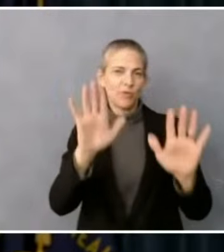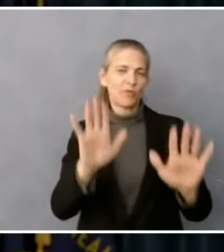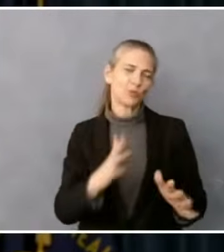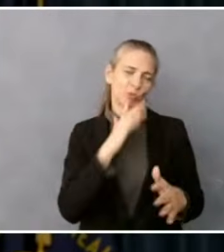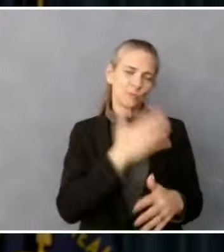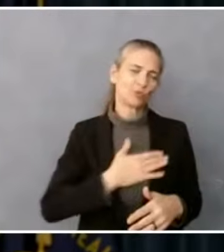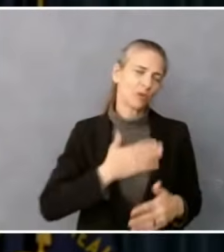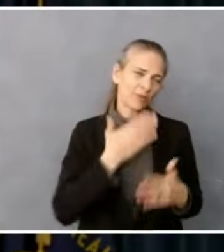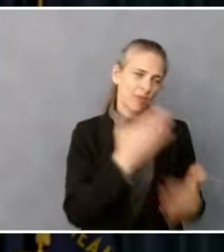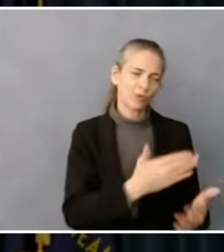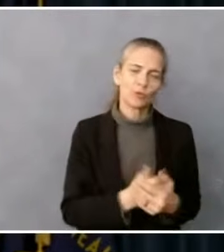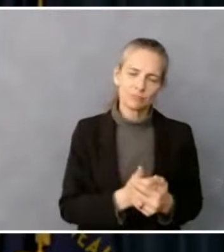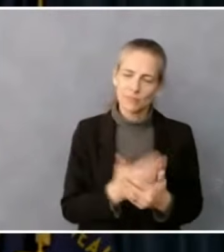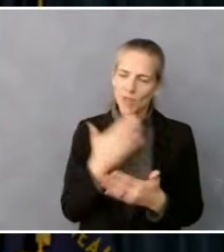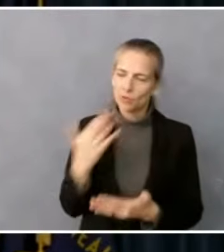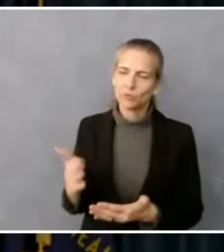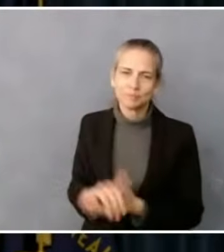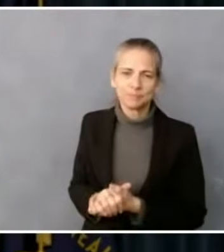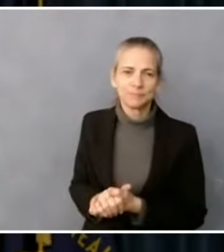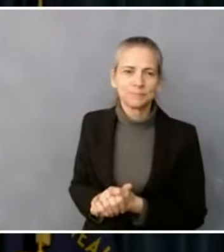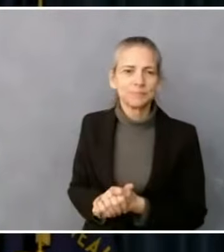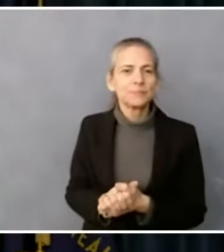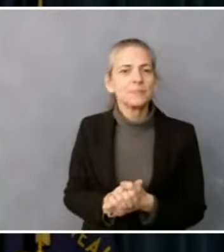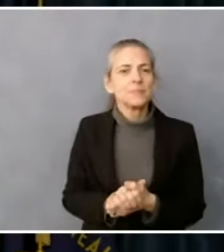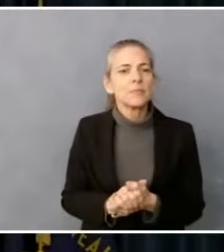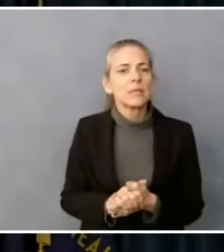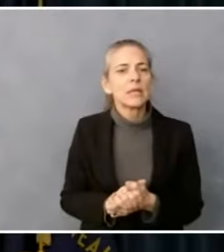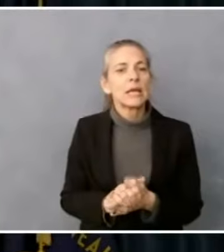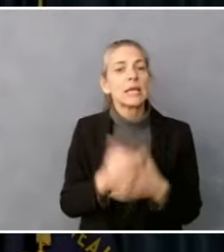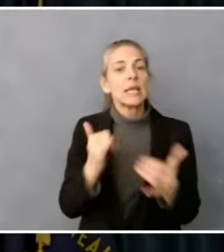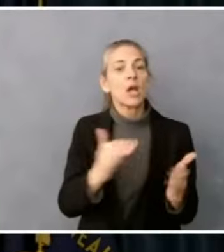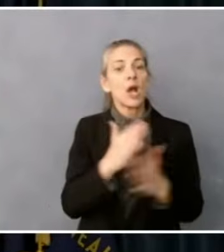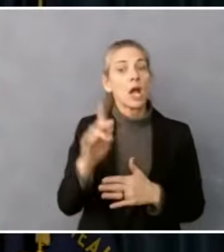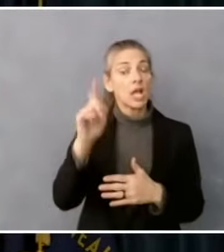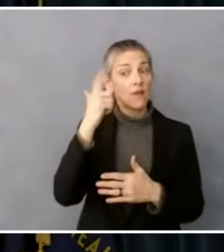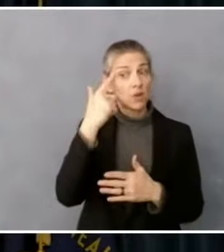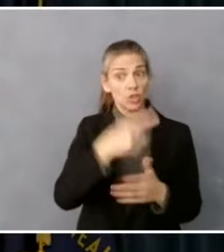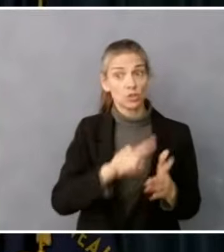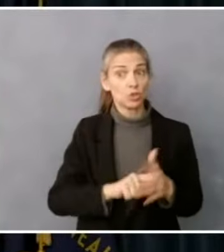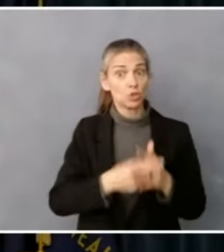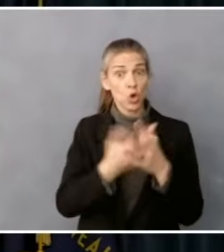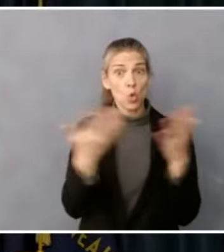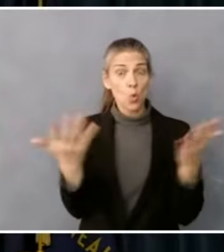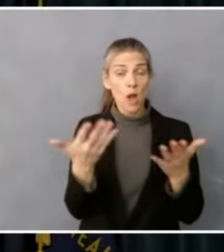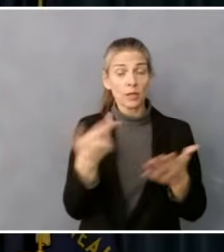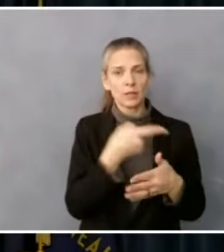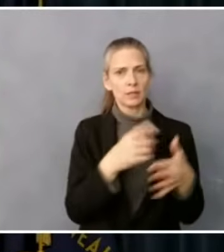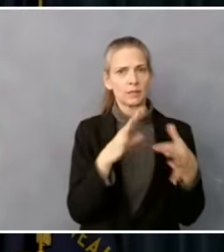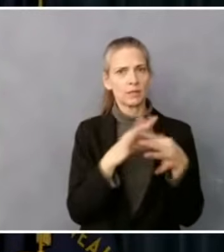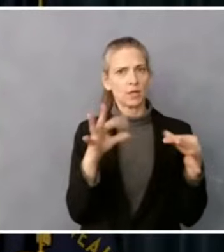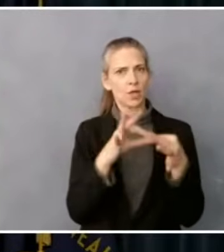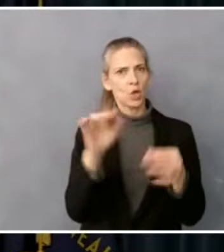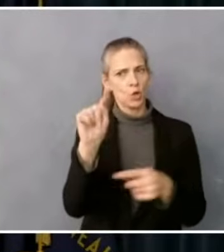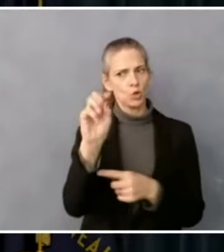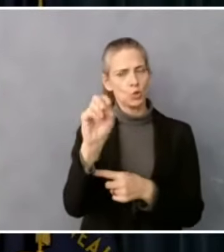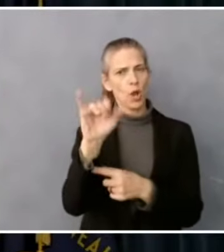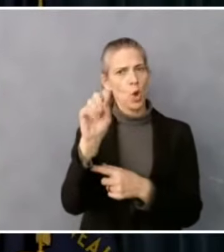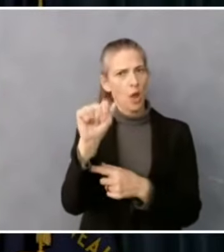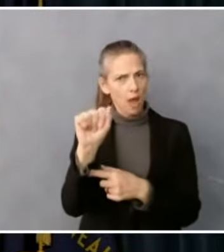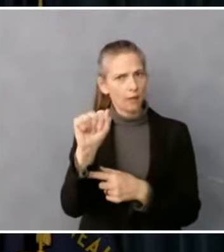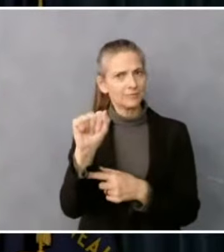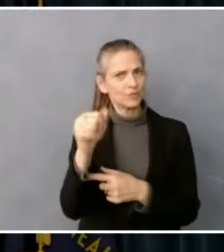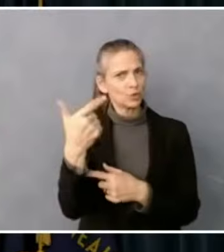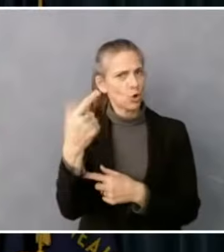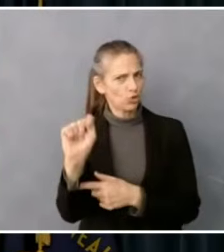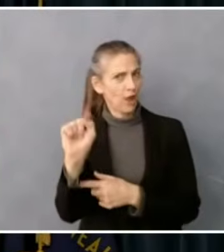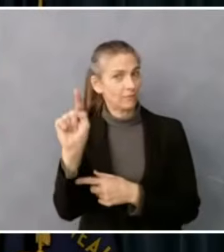your doing work. it. Thank you, sir. Thank you. Thank you. The other thing that the governor started out with was a highlight of Toyota in Georgetown. Just so